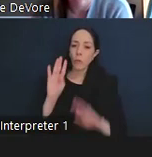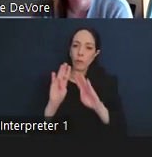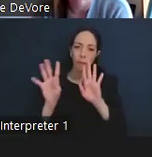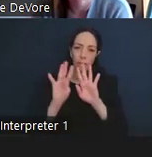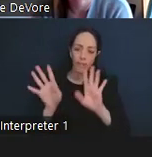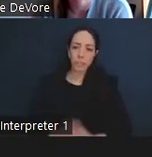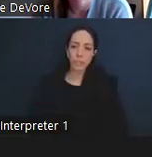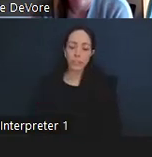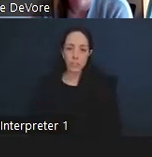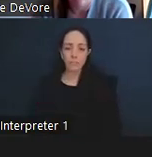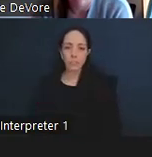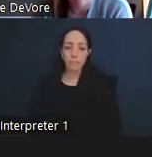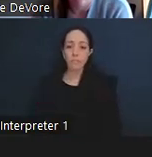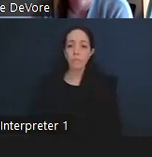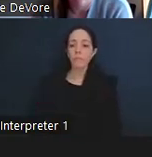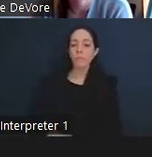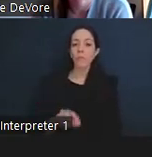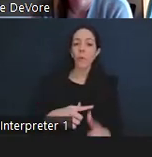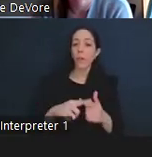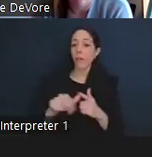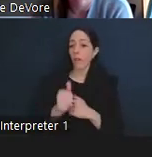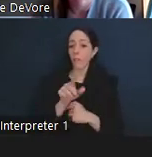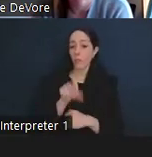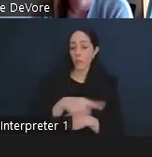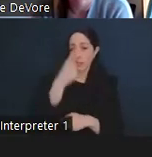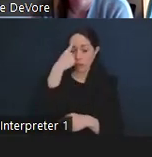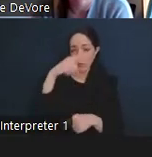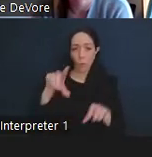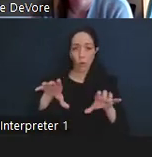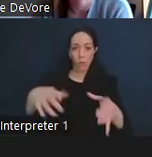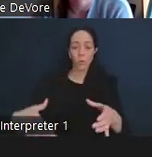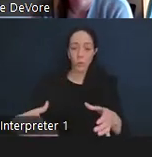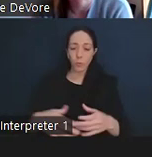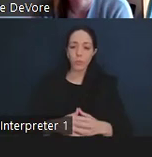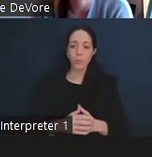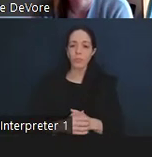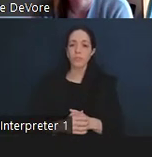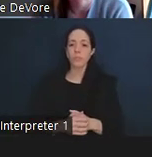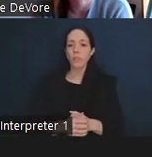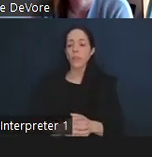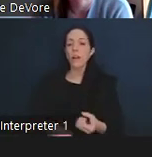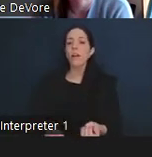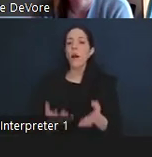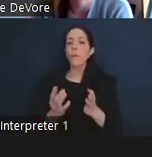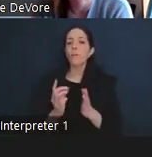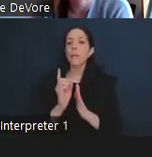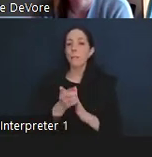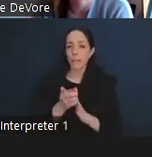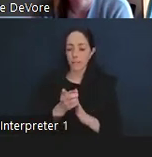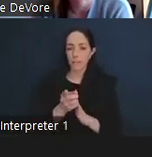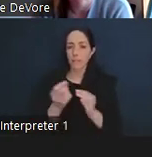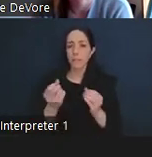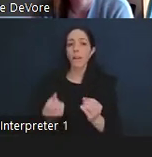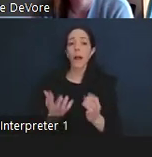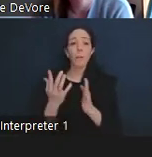question then as follow-up for the group to think about is what number of minutes or hours do we think